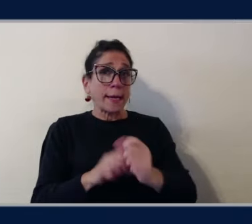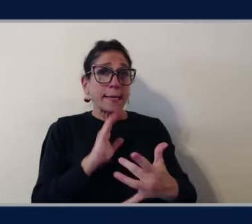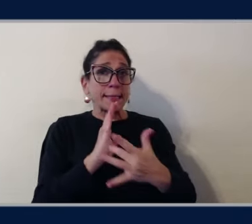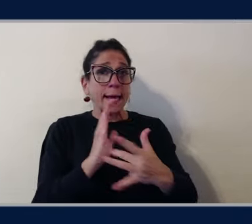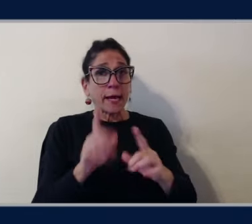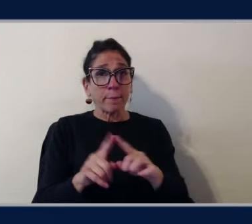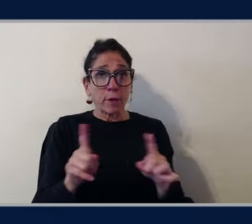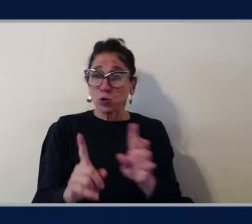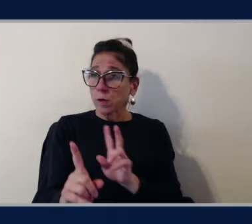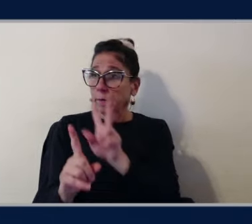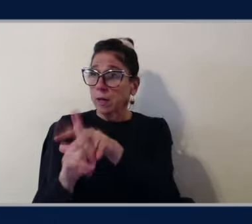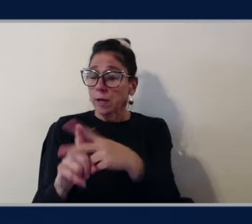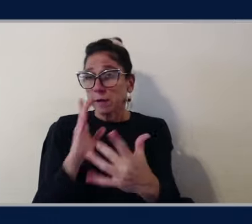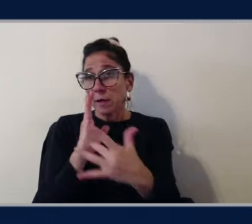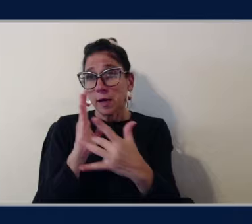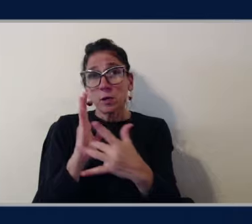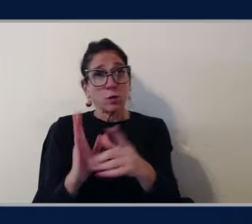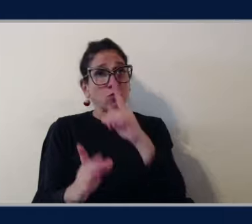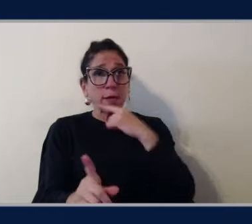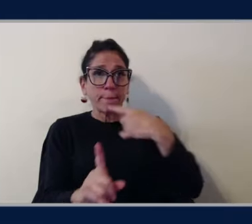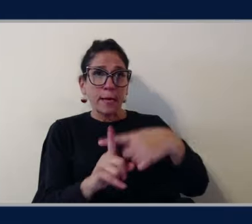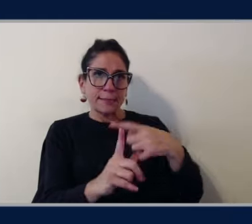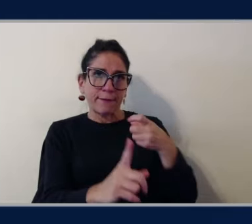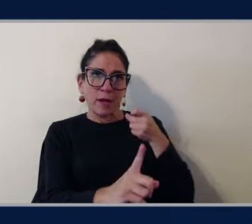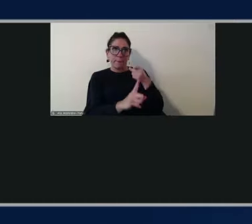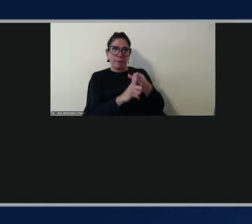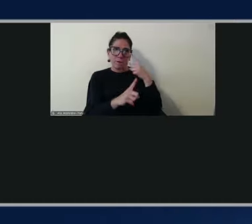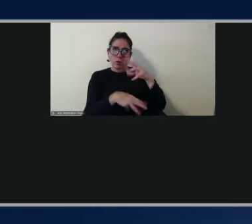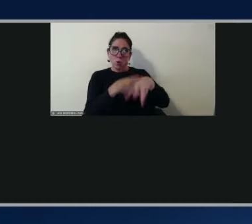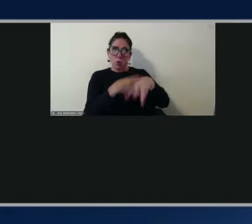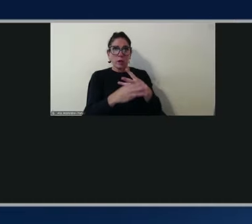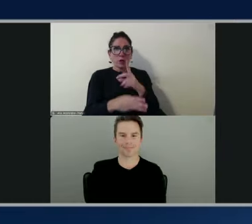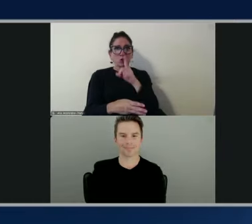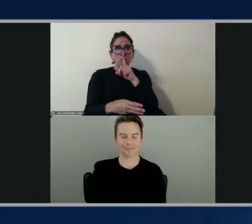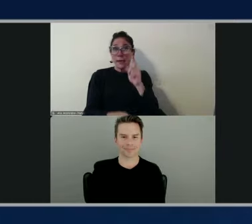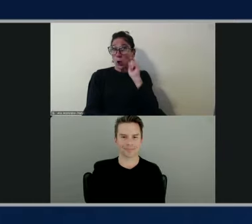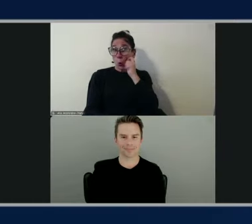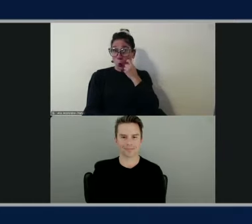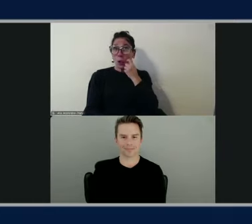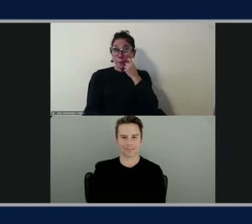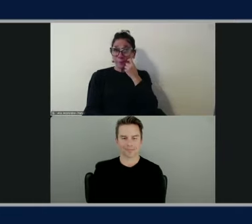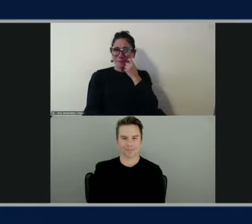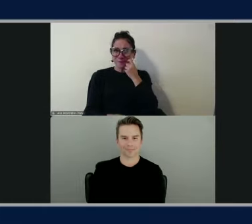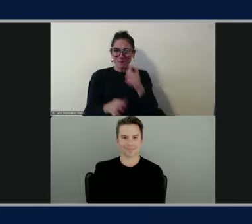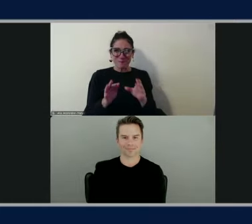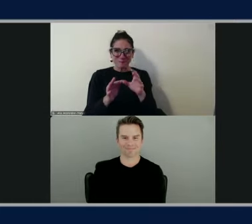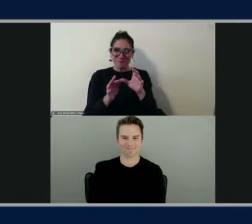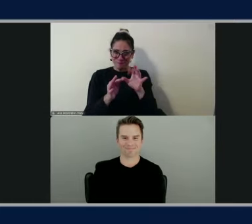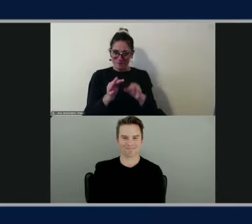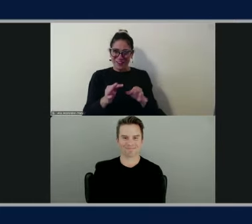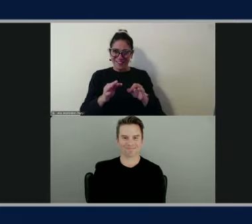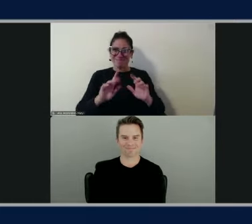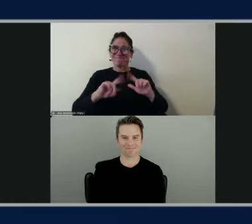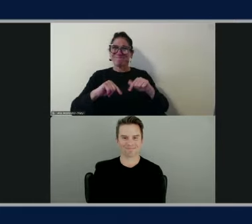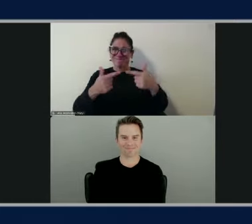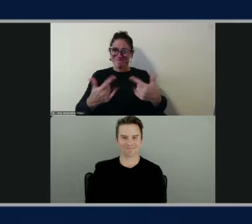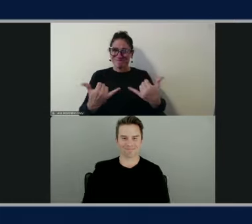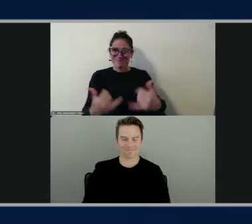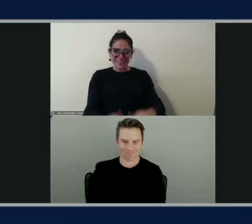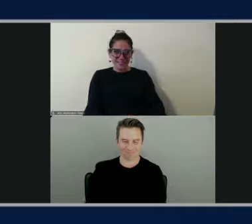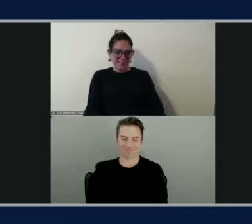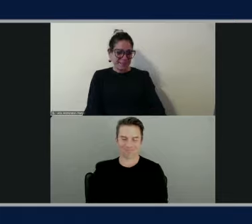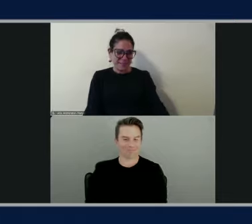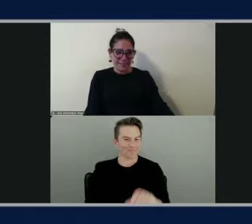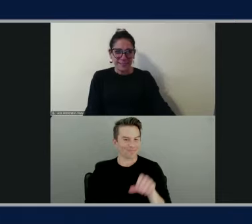that technology, having a really positive impact on the world, which is really cool. Yeah, and I think something that we kind of lose in the nuance